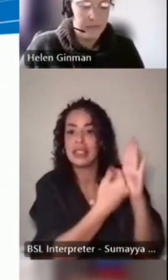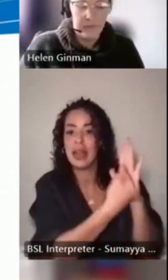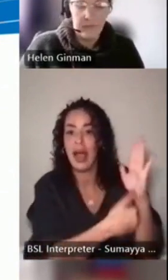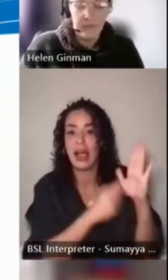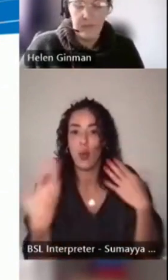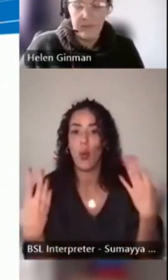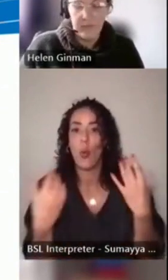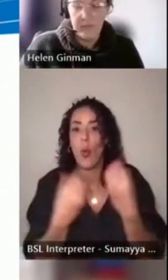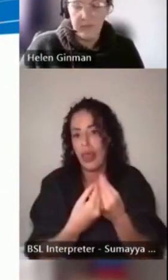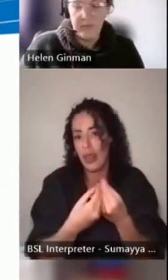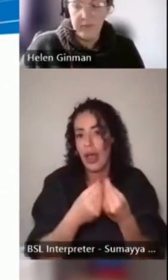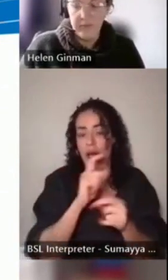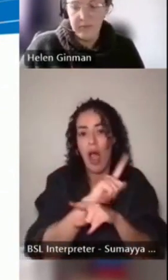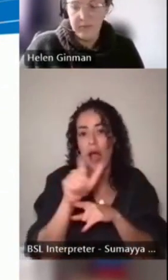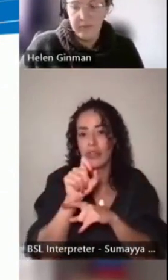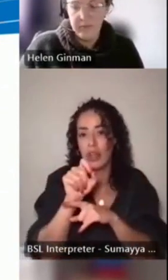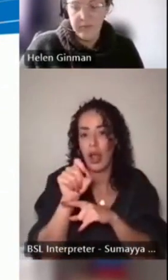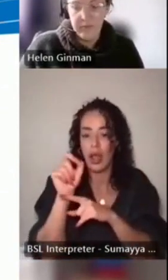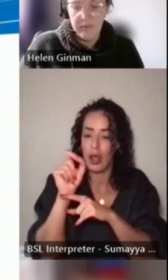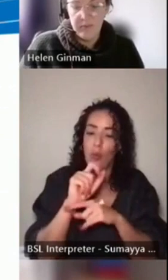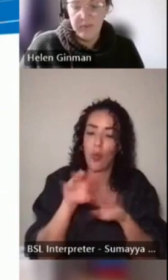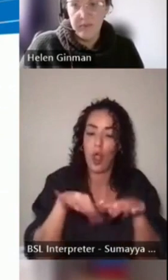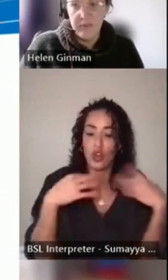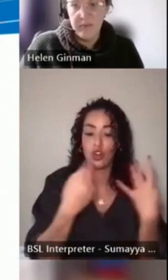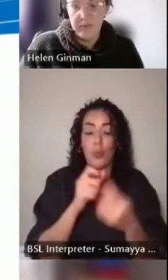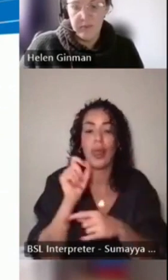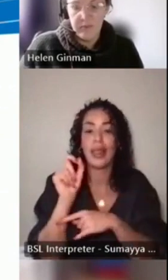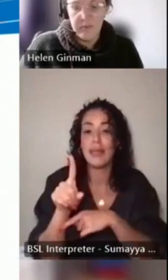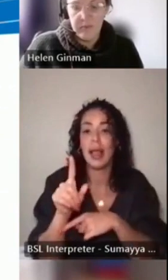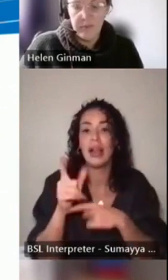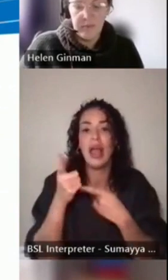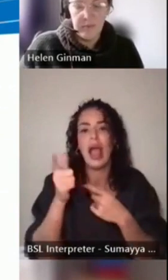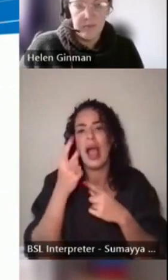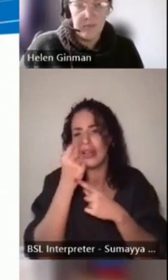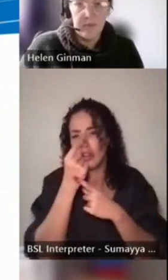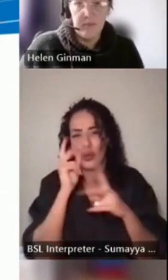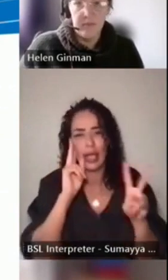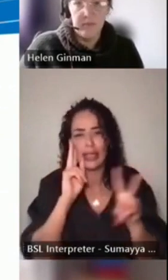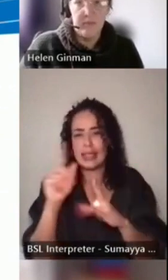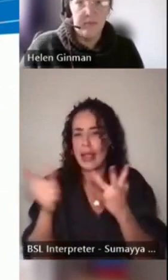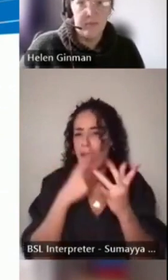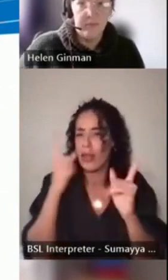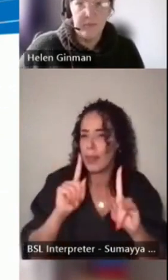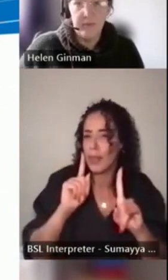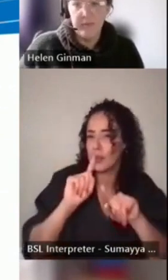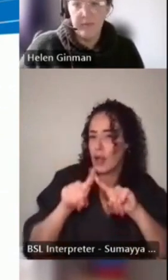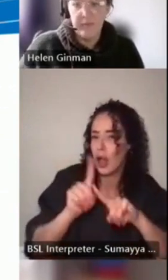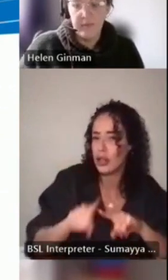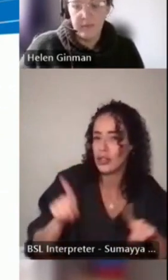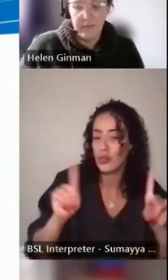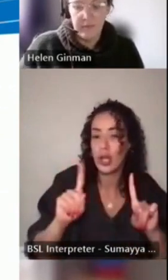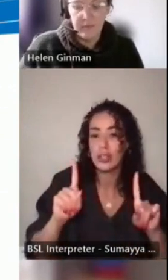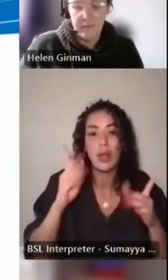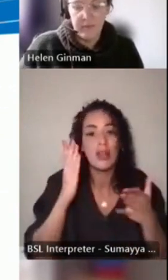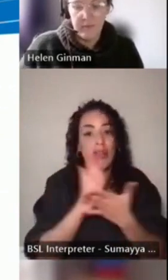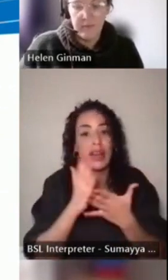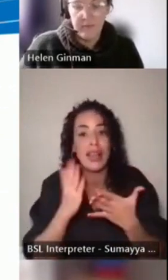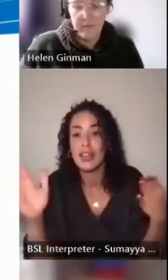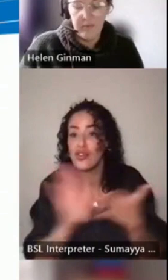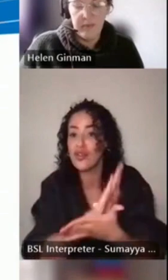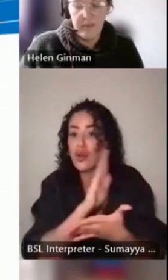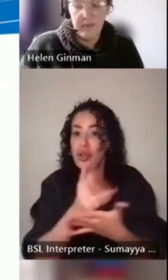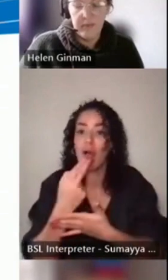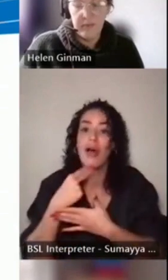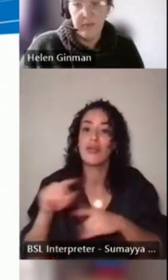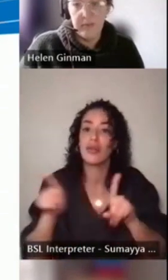workshop. So you will be able to see what other people wrote on there. But otherwise, have a lovely rest of your afternoon. And thank